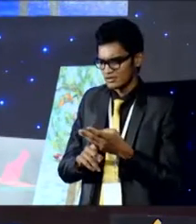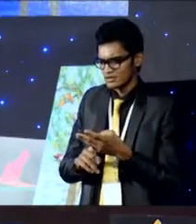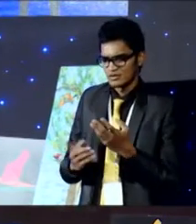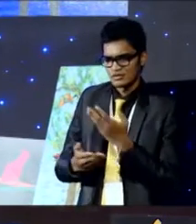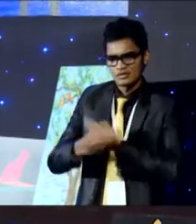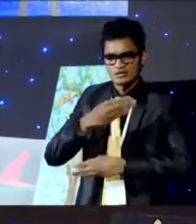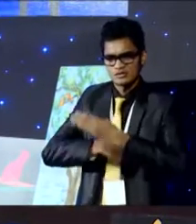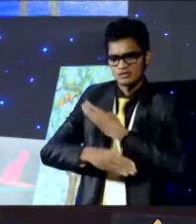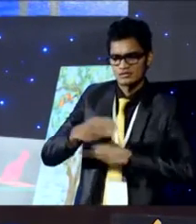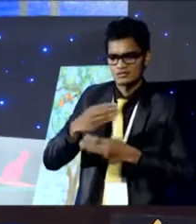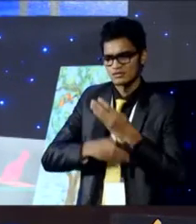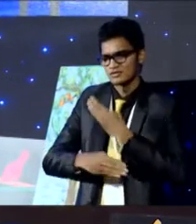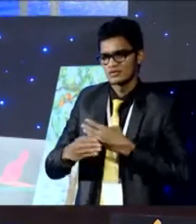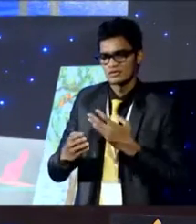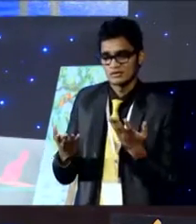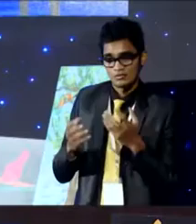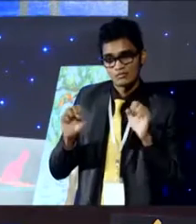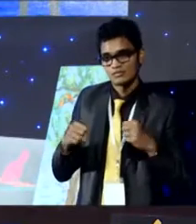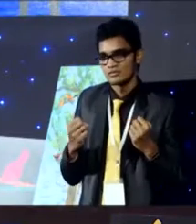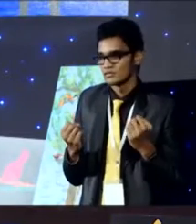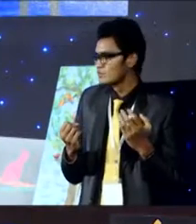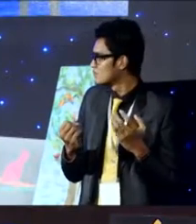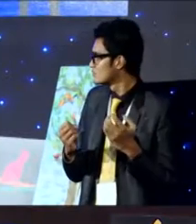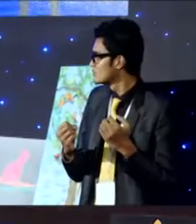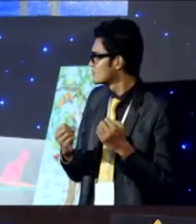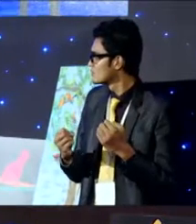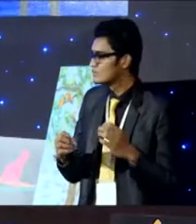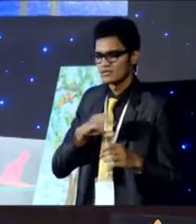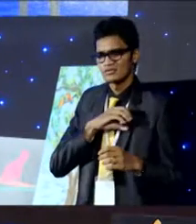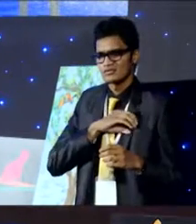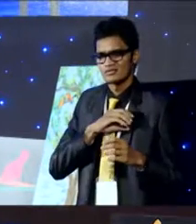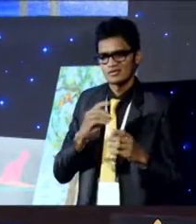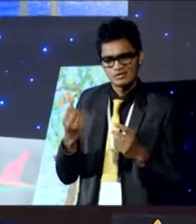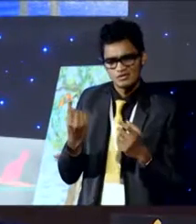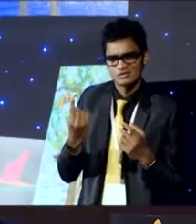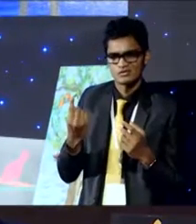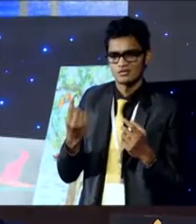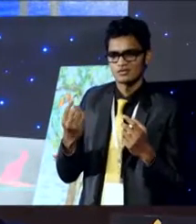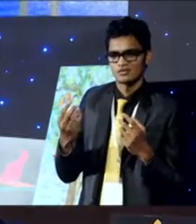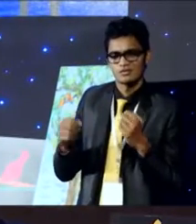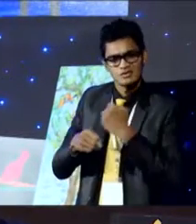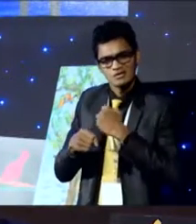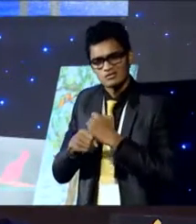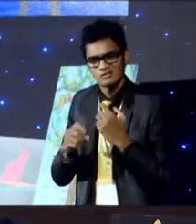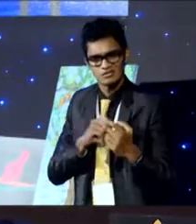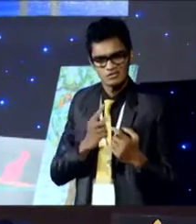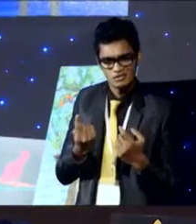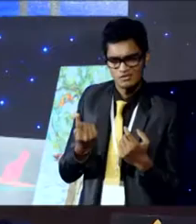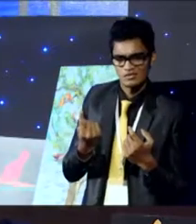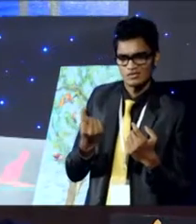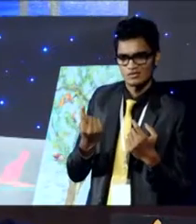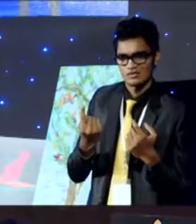disability who is looking after his or her interests. It cannot be corporates alone. It cannot be government alone. There needs